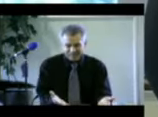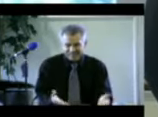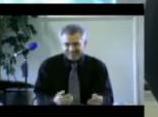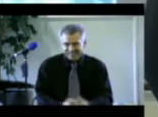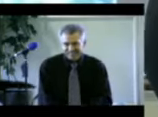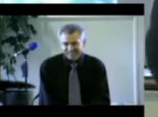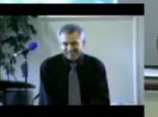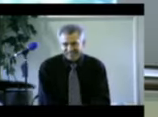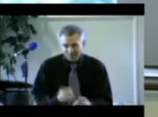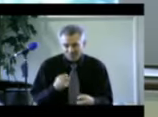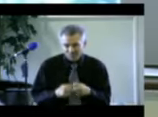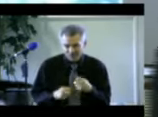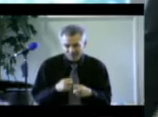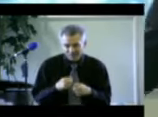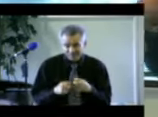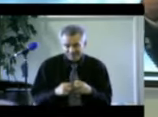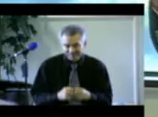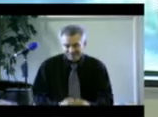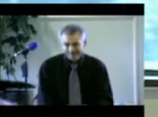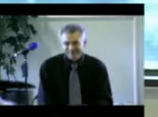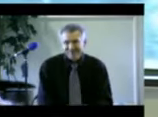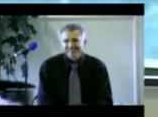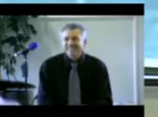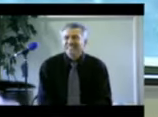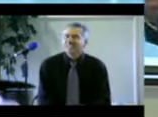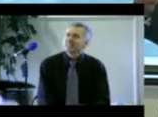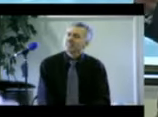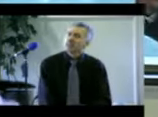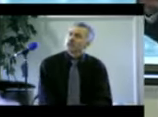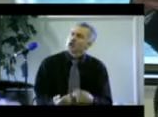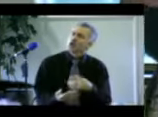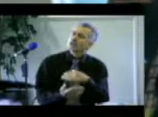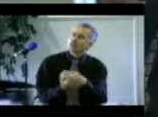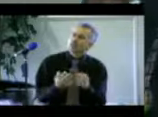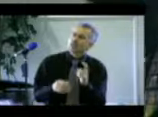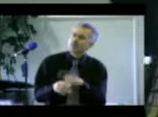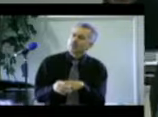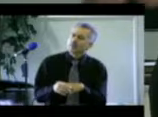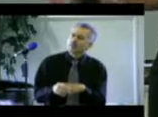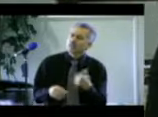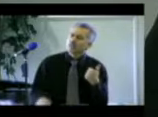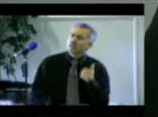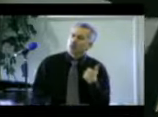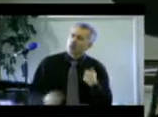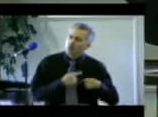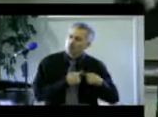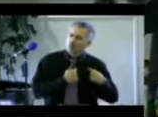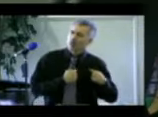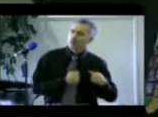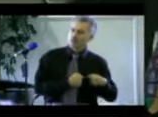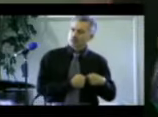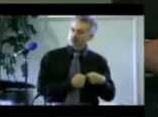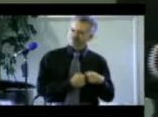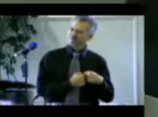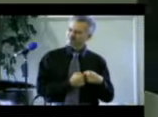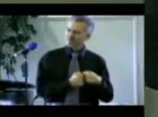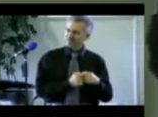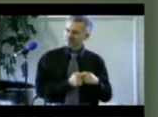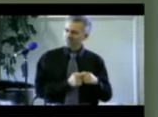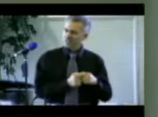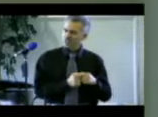was no problem. But sometimes in our own hearts, things that should just drain away, we